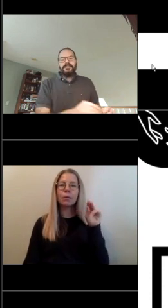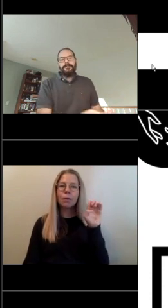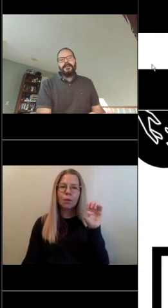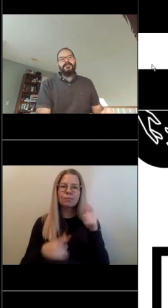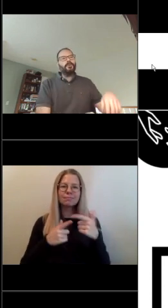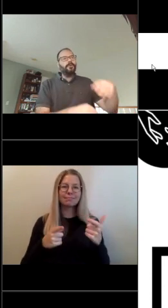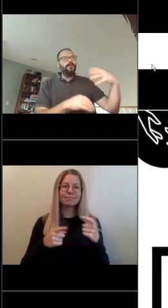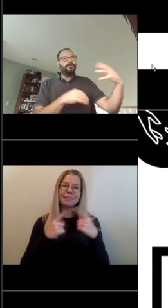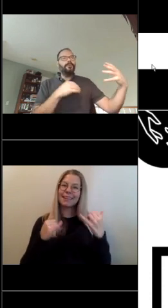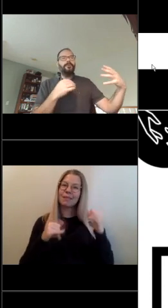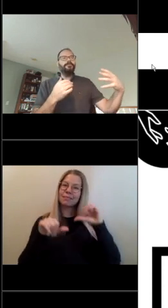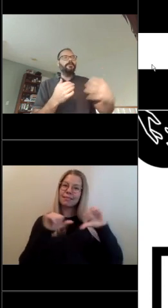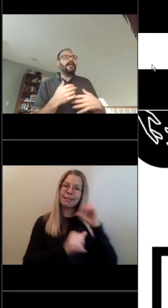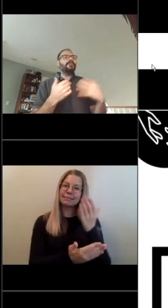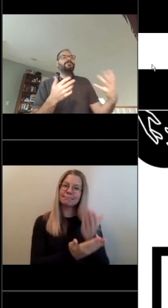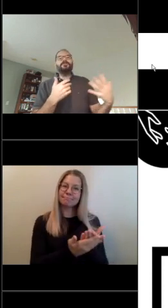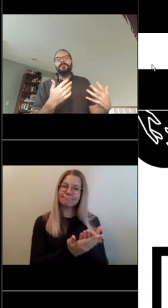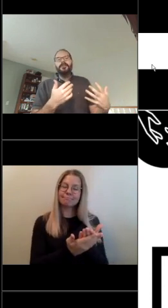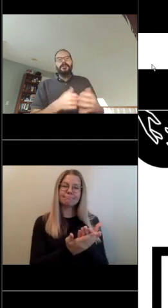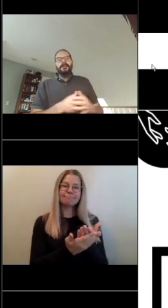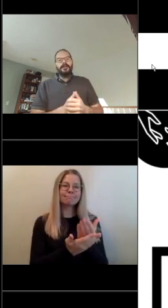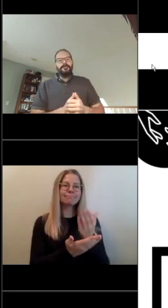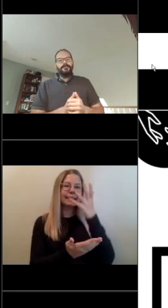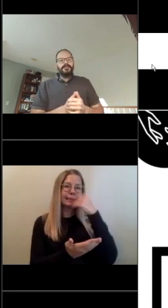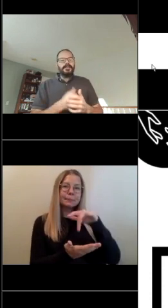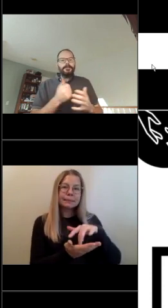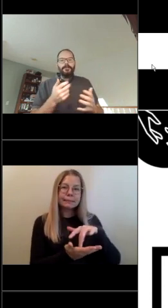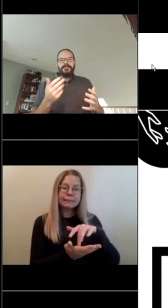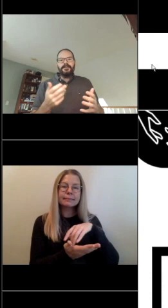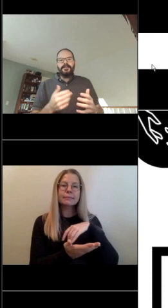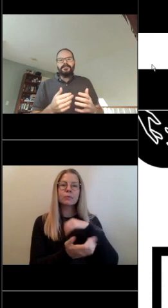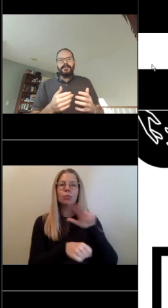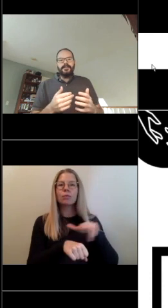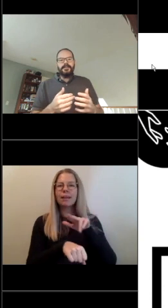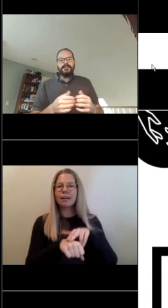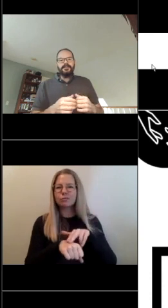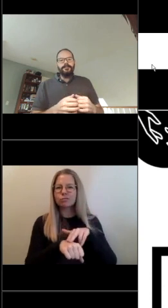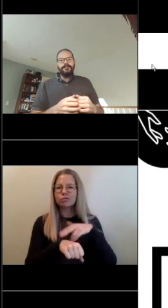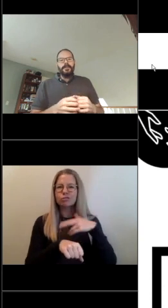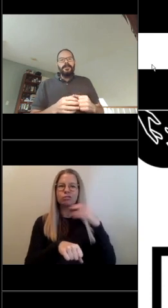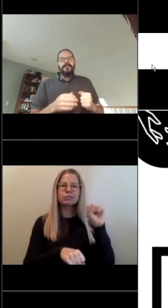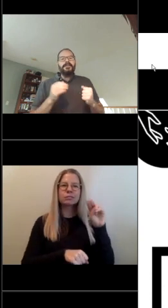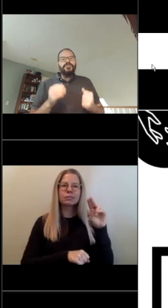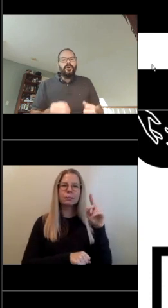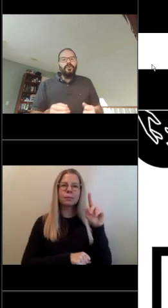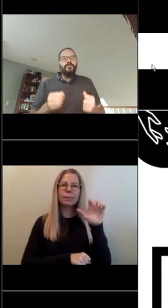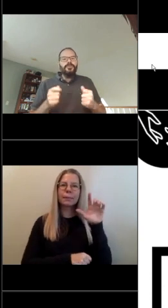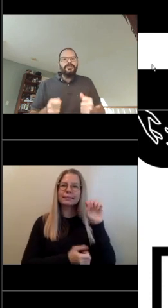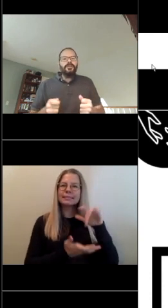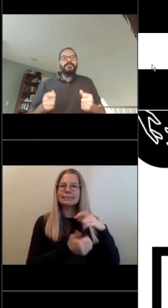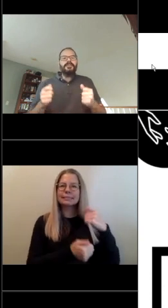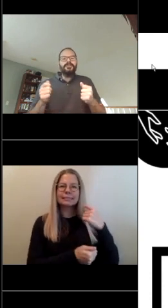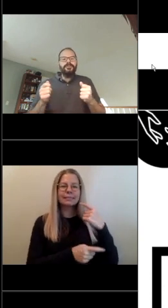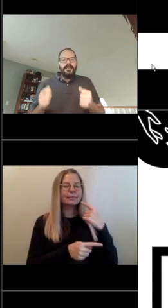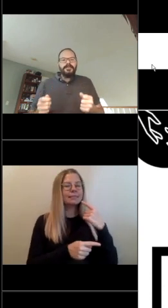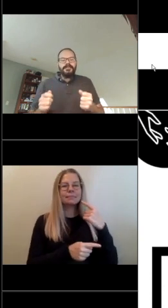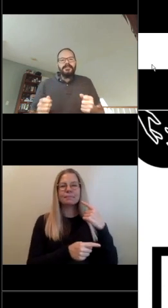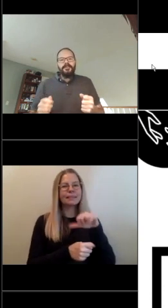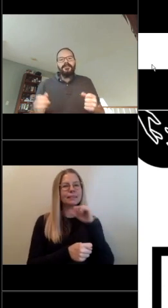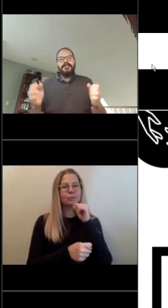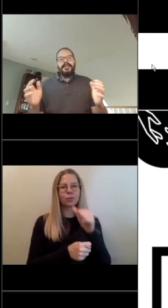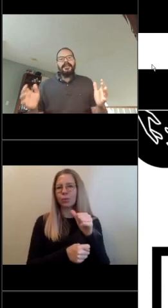form sleep aids or natural supplements and things like this, they don't result in